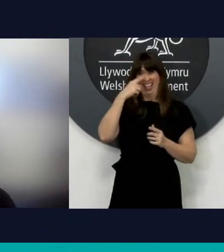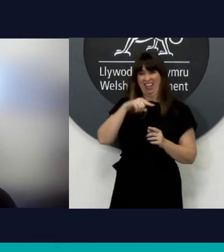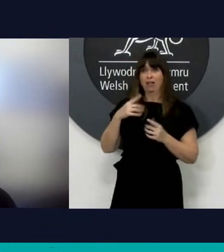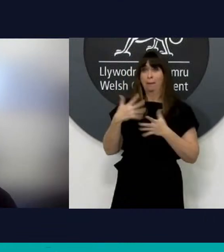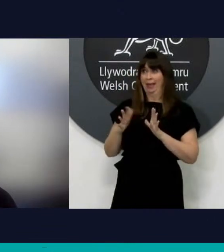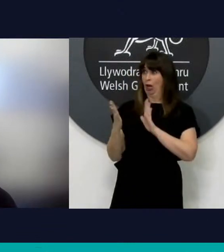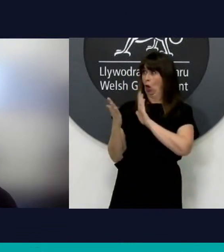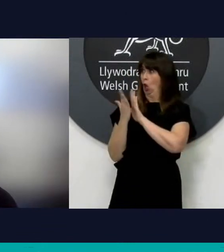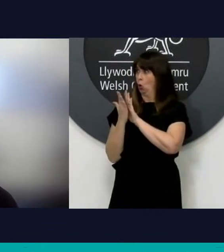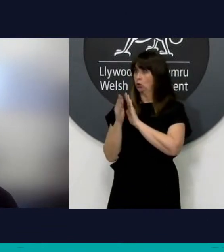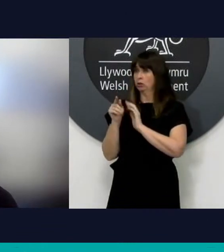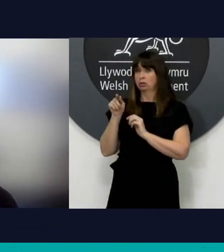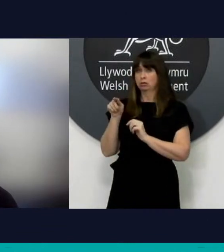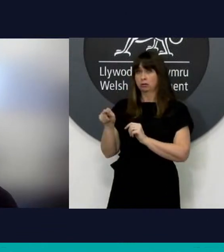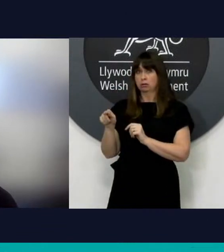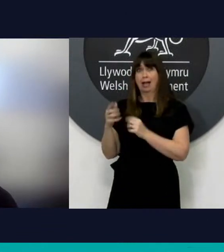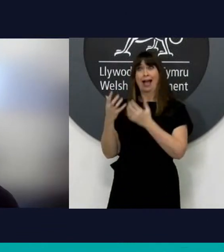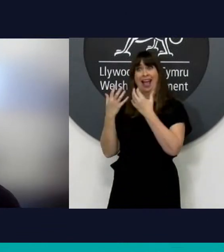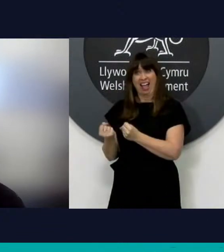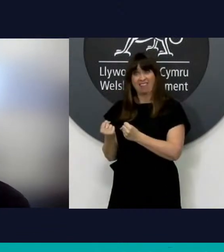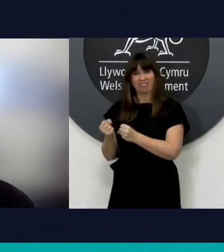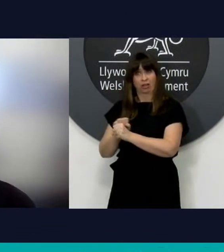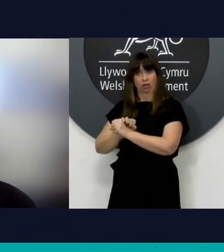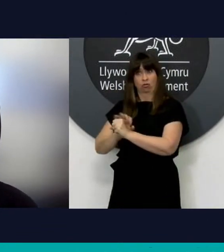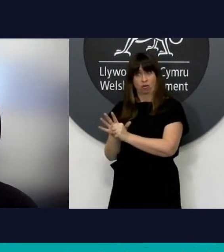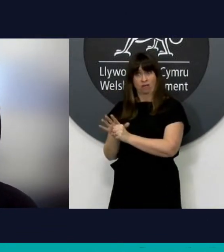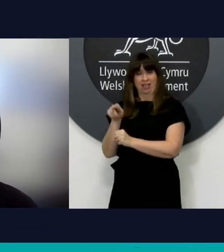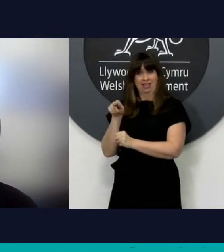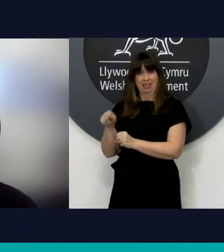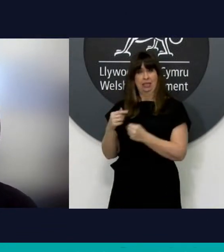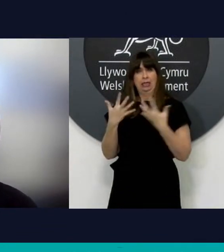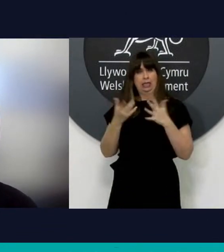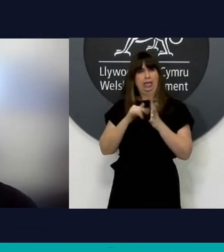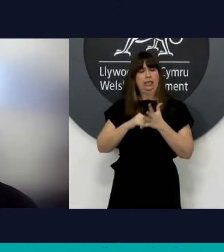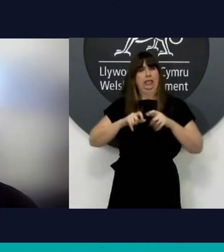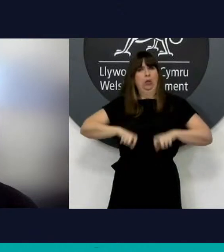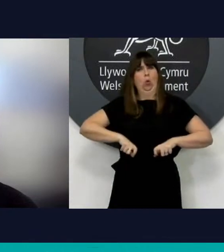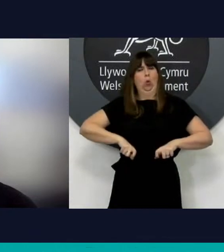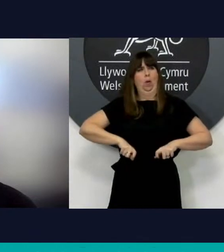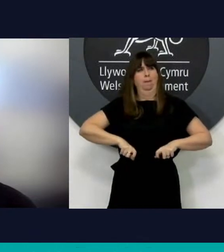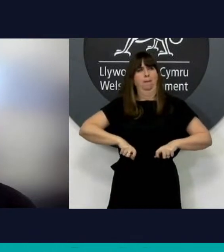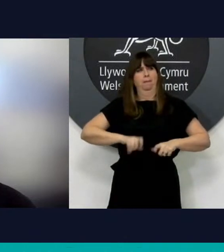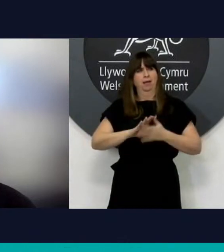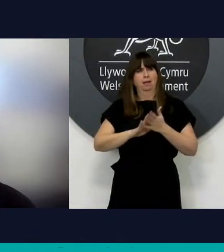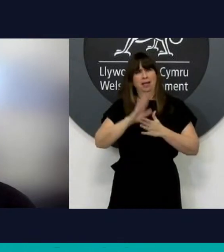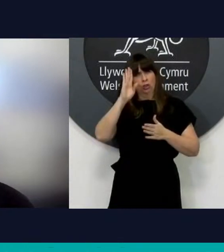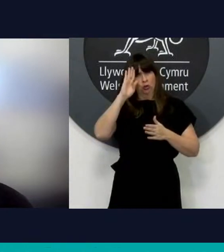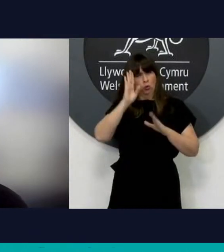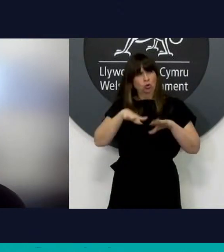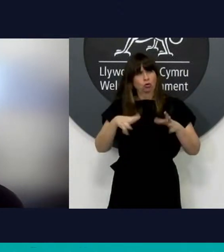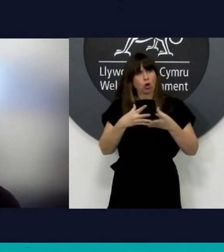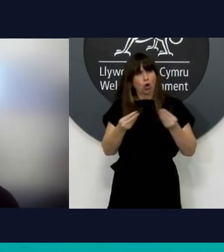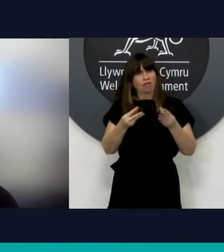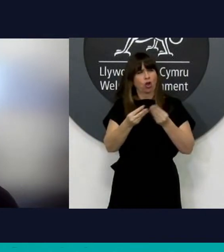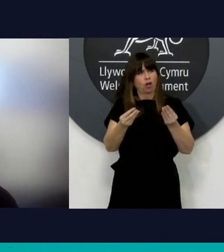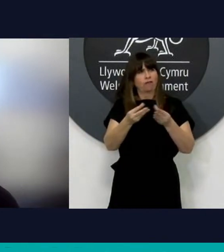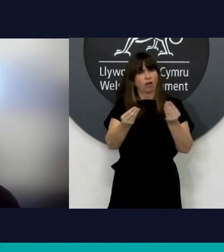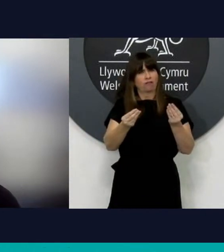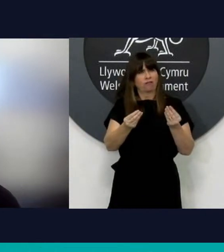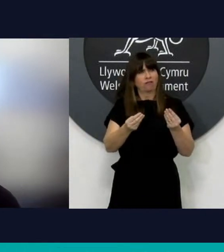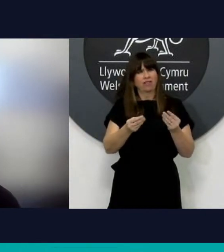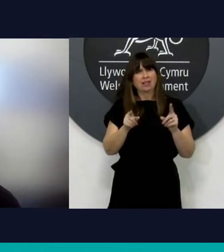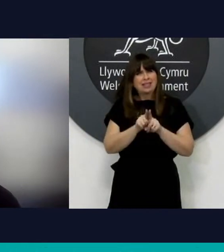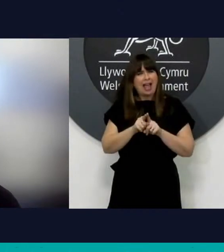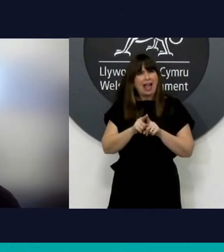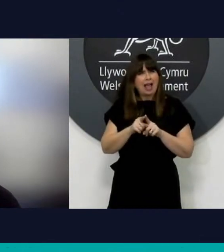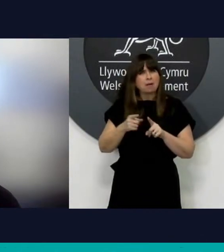a positive case will have to isolate for 10 days, this is likely to lead to more of our school children being off for extended periods of time, like